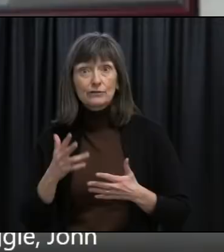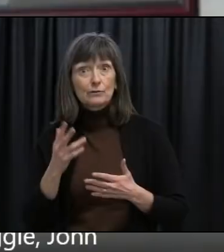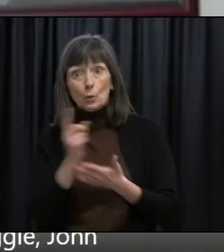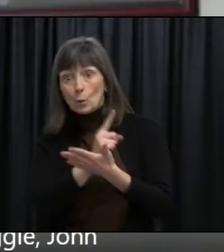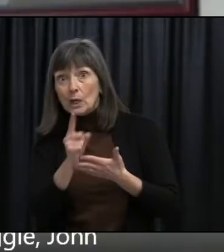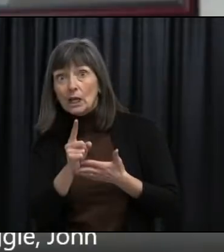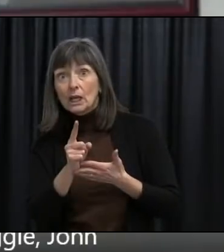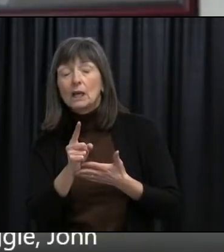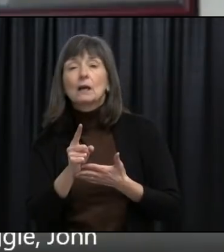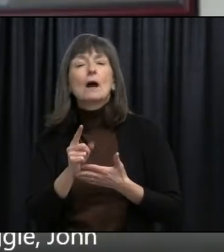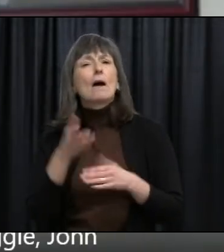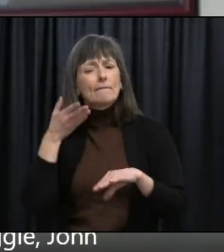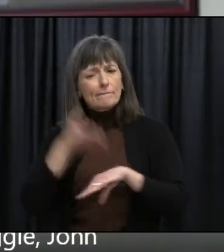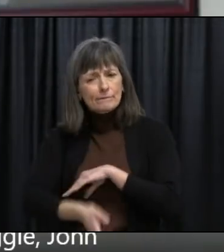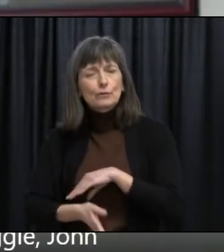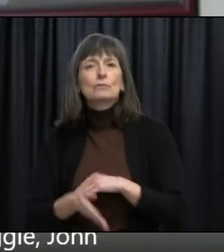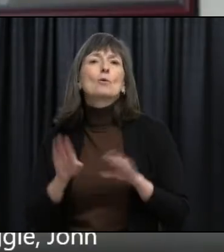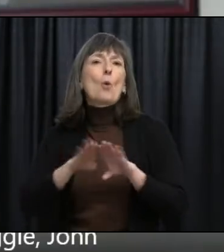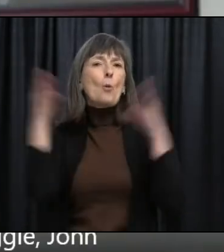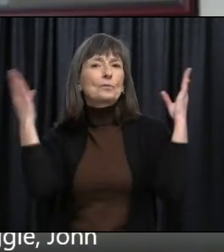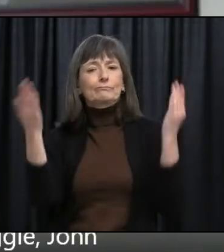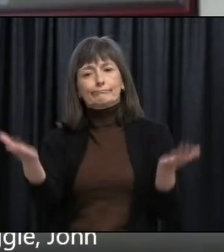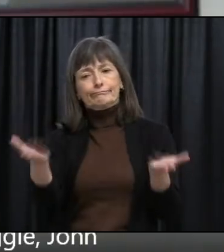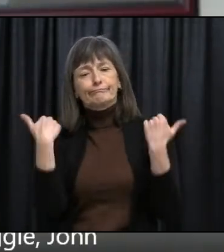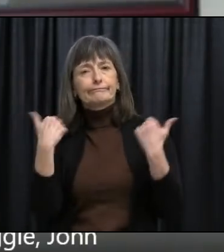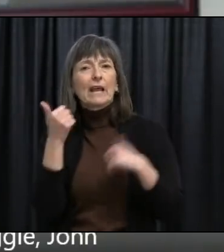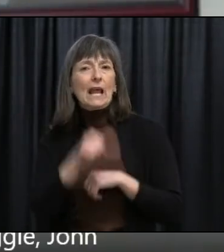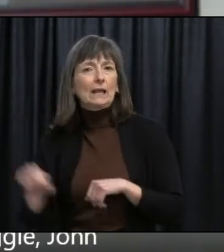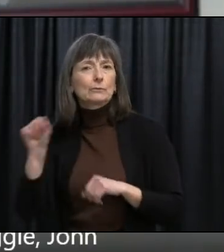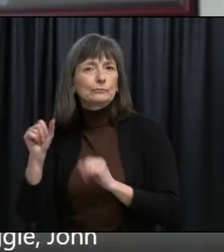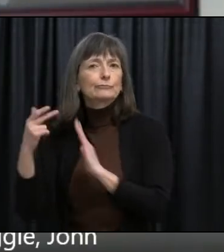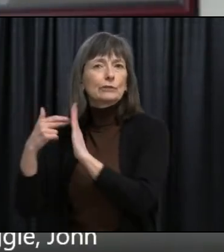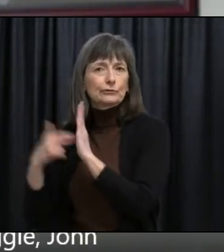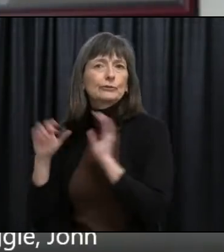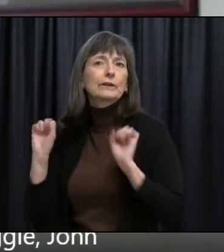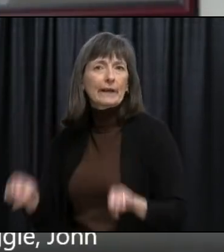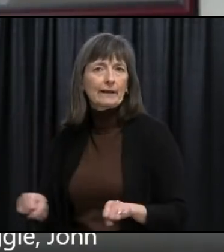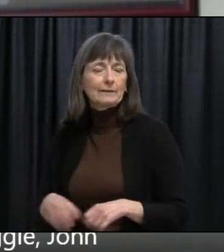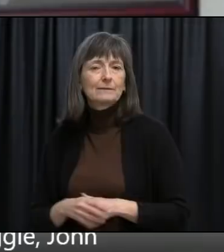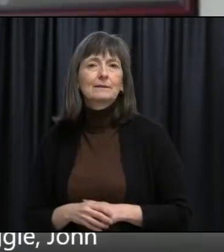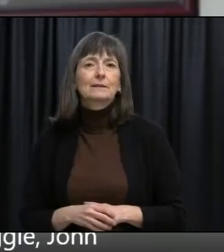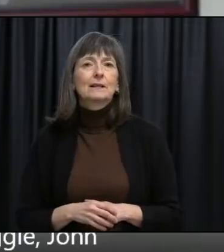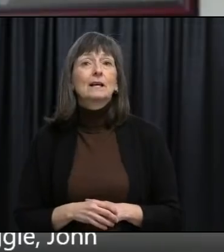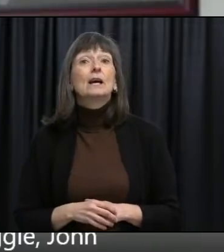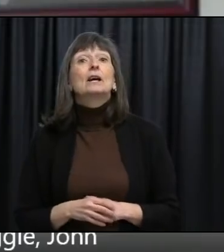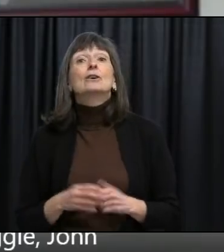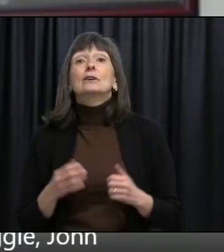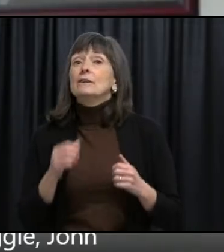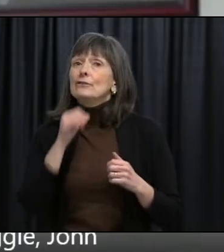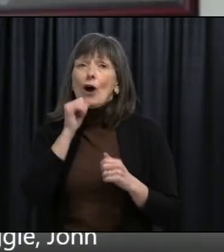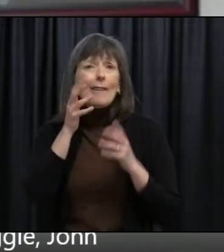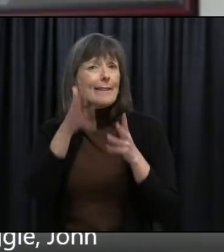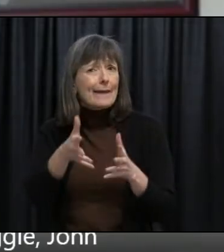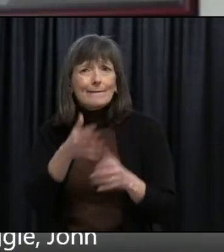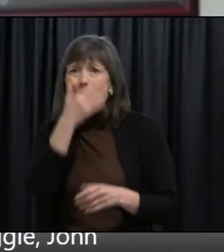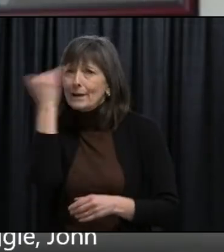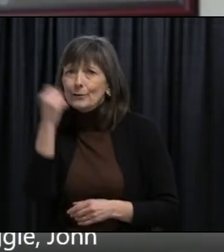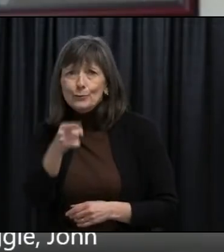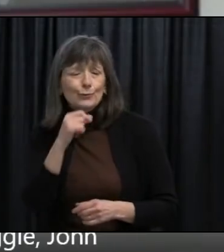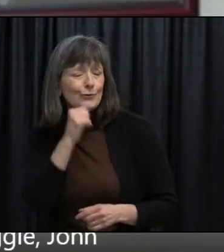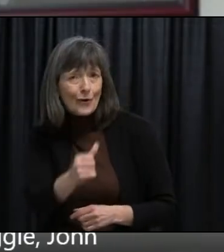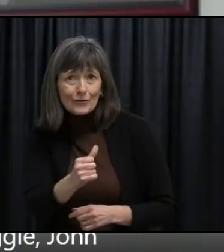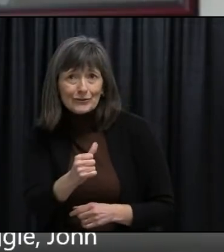again, no one will get left behind. We are pre-registering at the moment in anticipation of